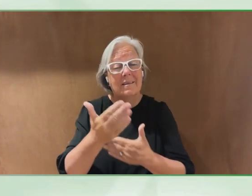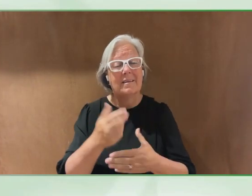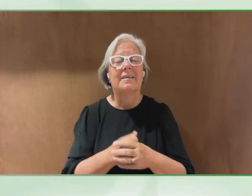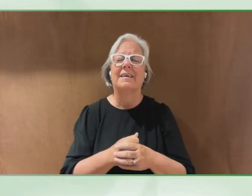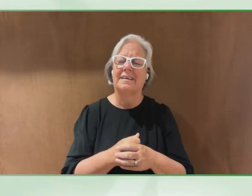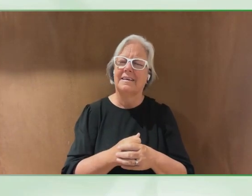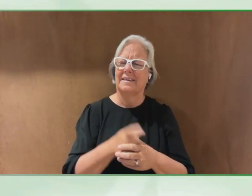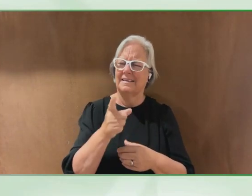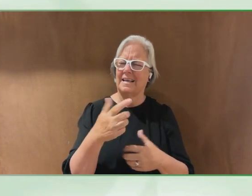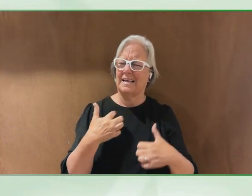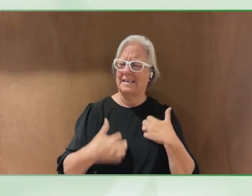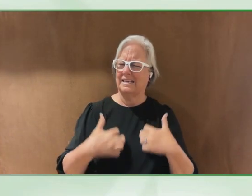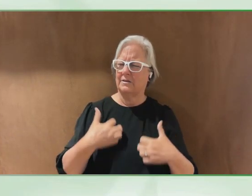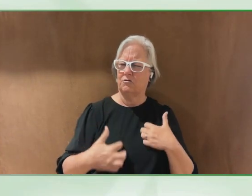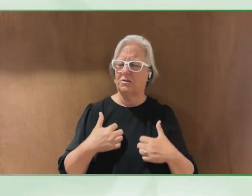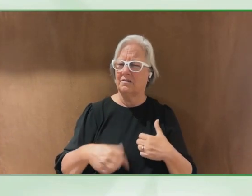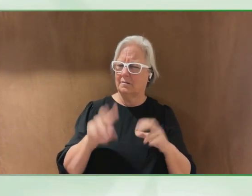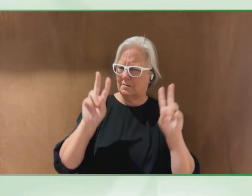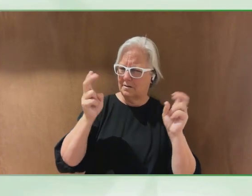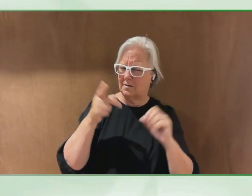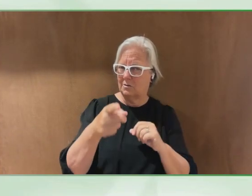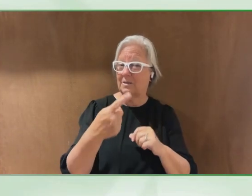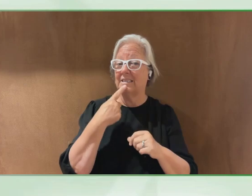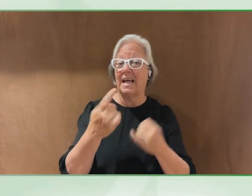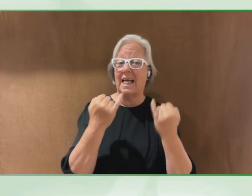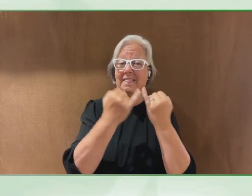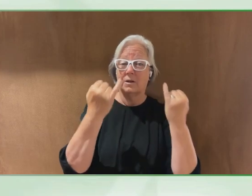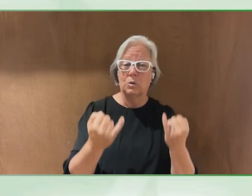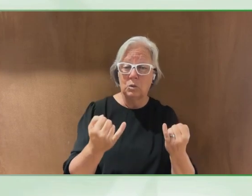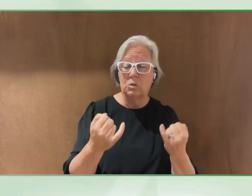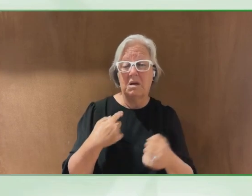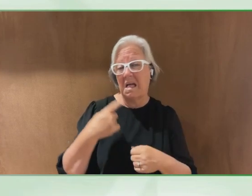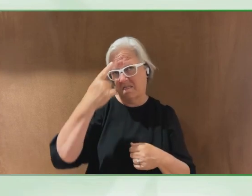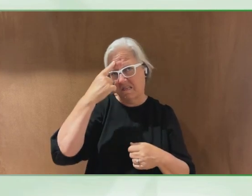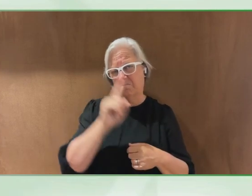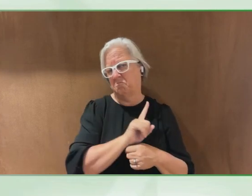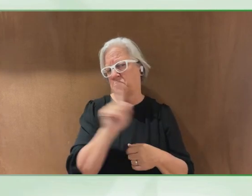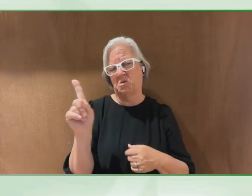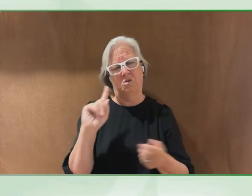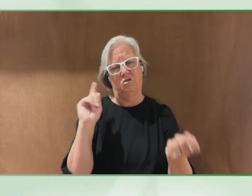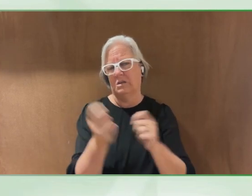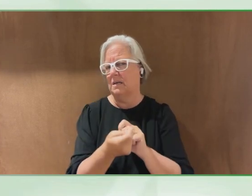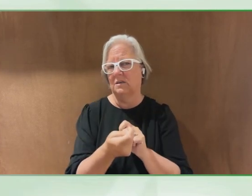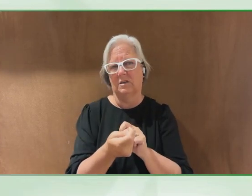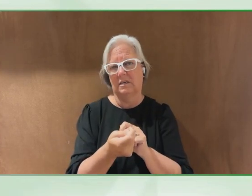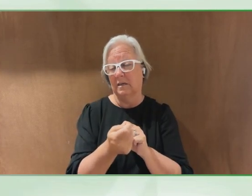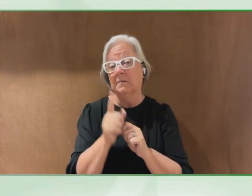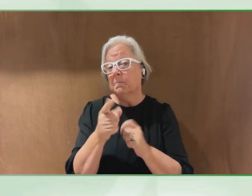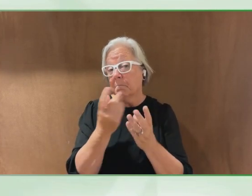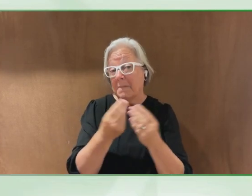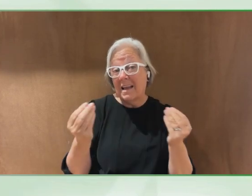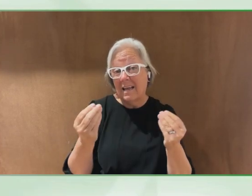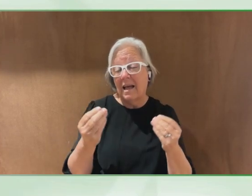certain institutions, I don't think it has changed. So, I think a lot of us can relate to that in our